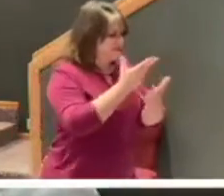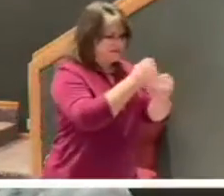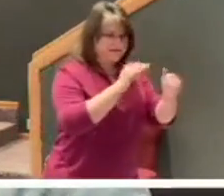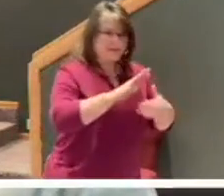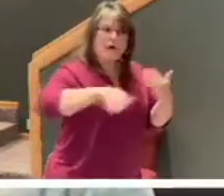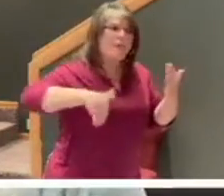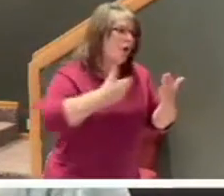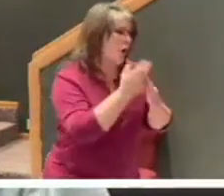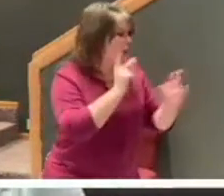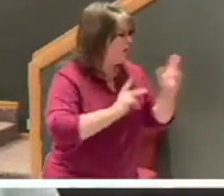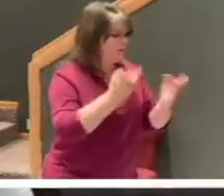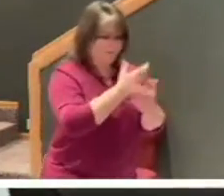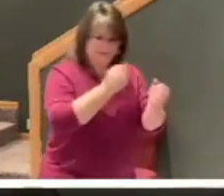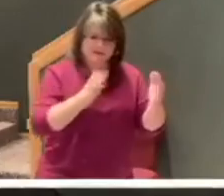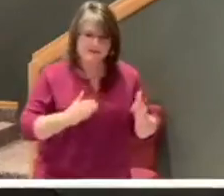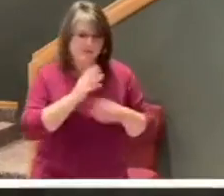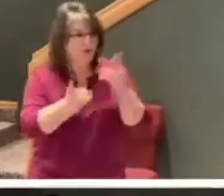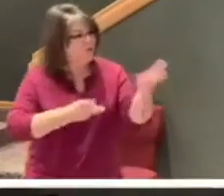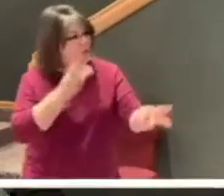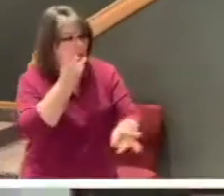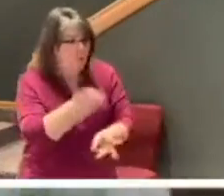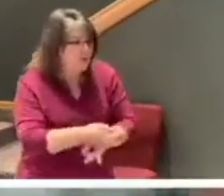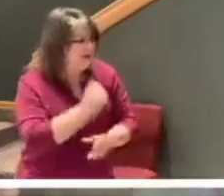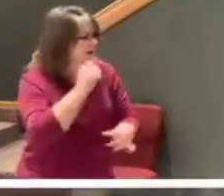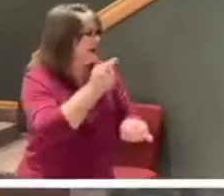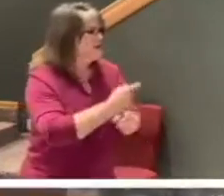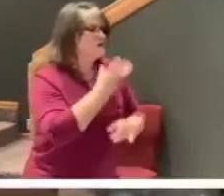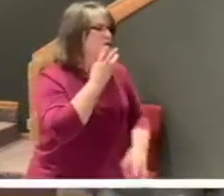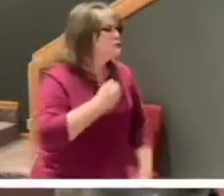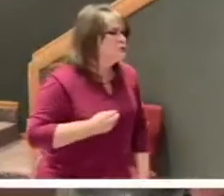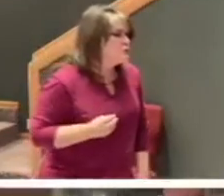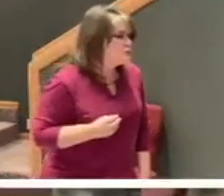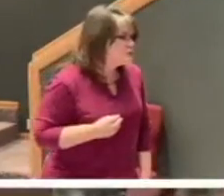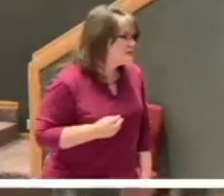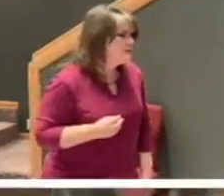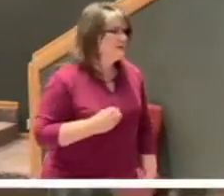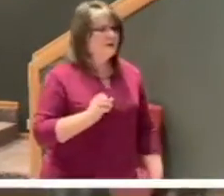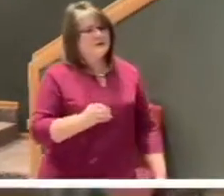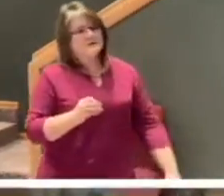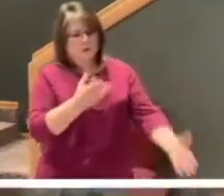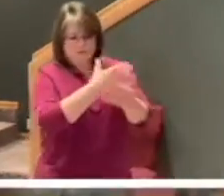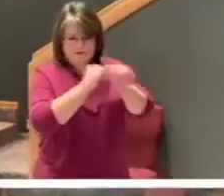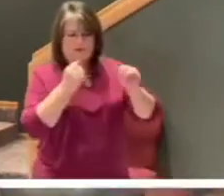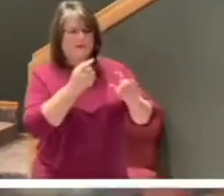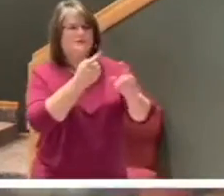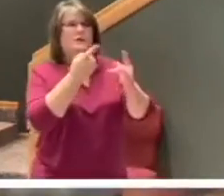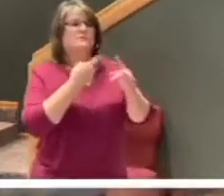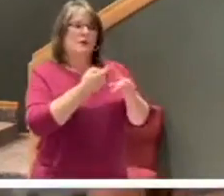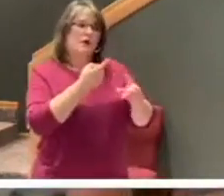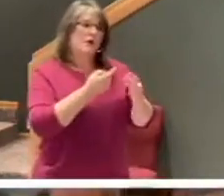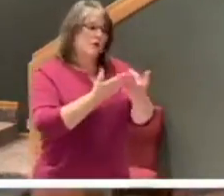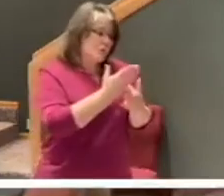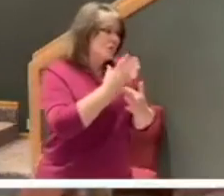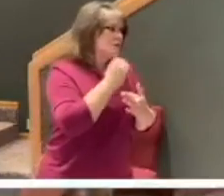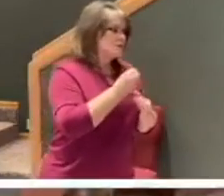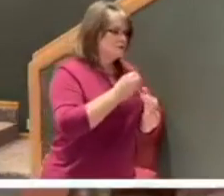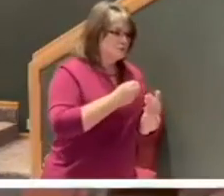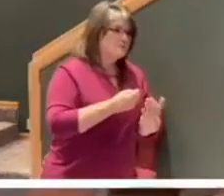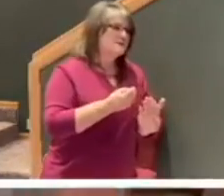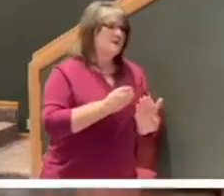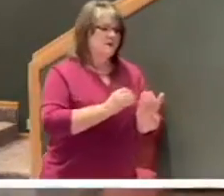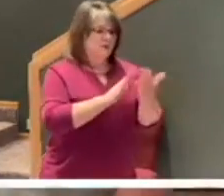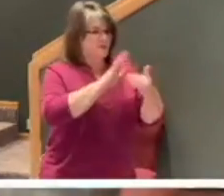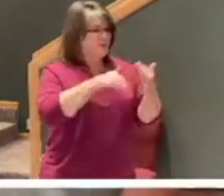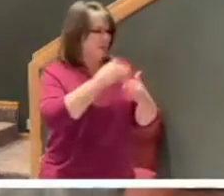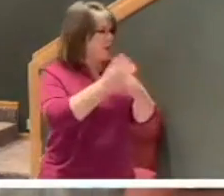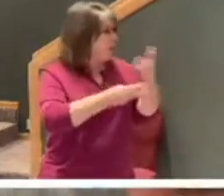all peoples. He's the Savior of the world, not just the Jews. And so, but salvation comes through the Jews, but for the whole world. And so